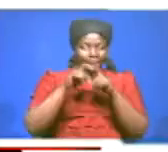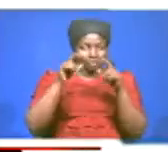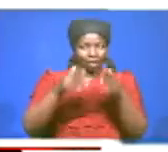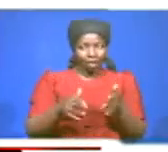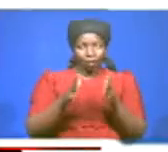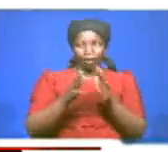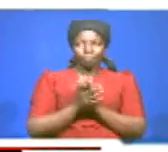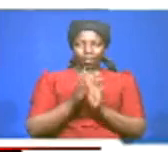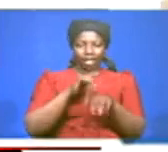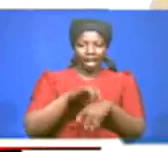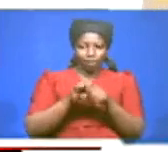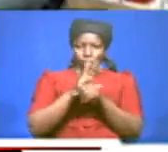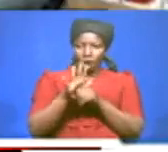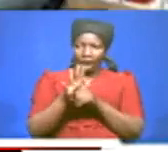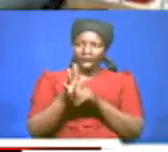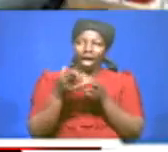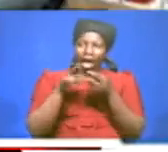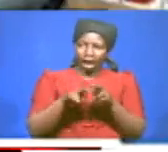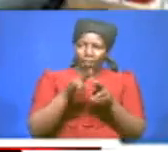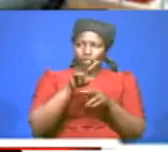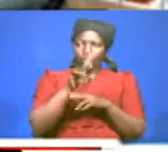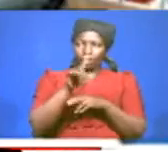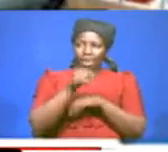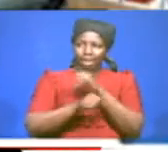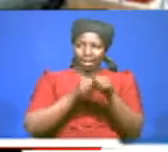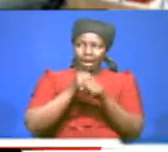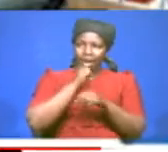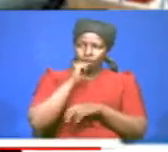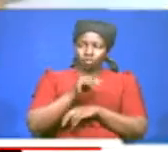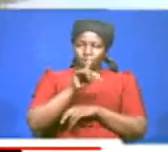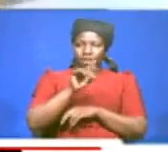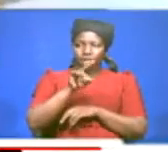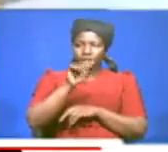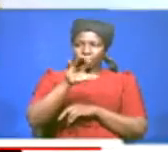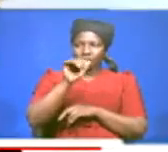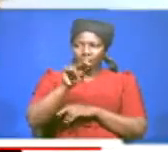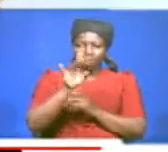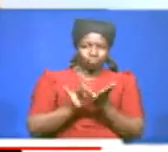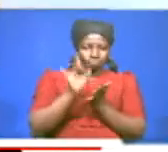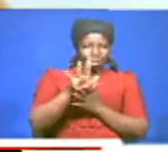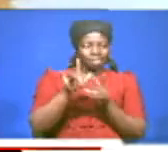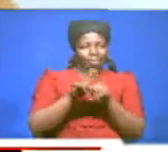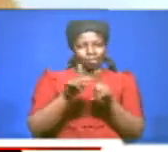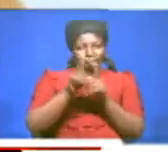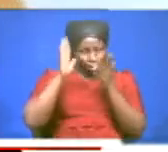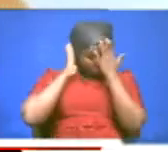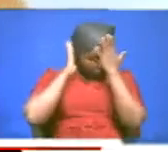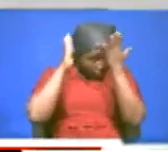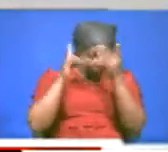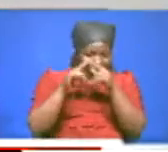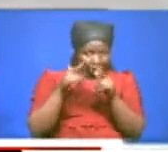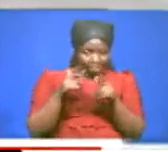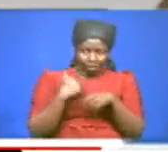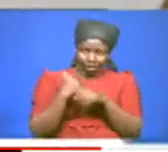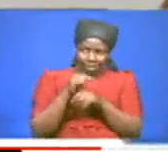of COVID-19 pandemic, 21-year-old Duncan Shear got laid off from his job as a chef. This aroused his artistic instincts and